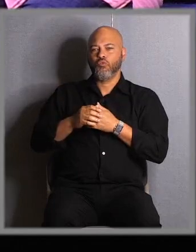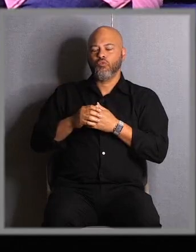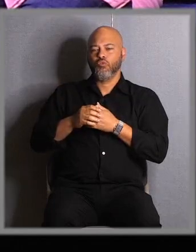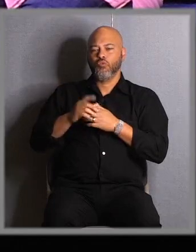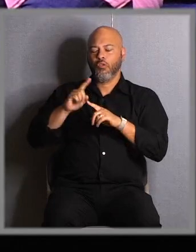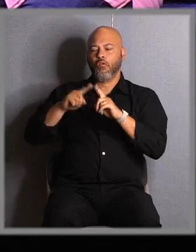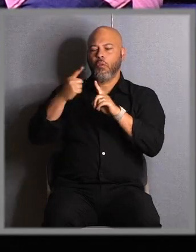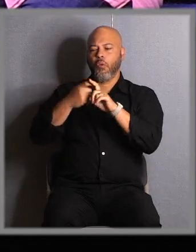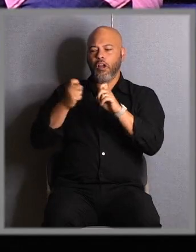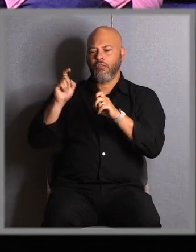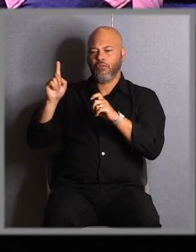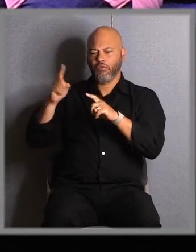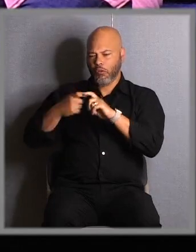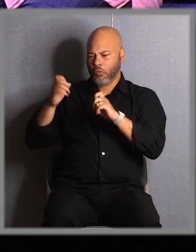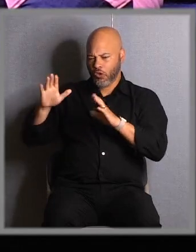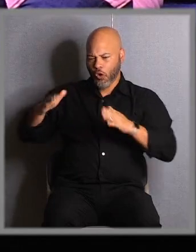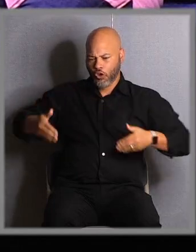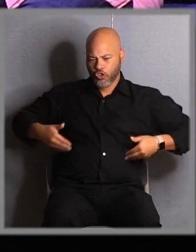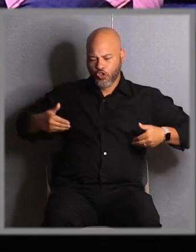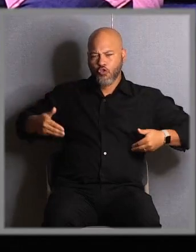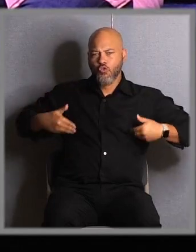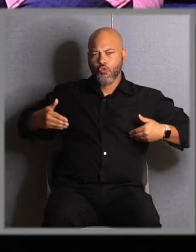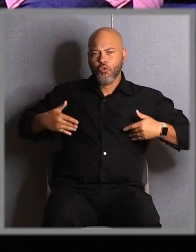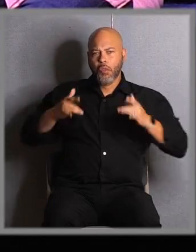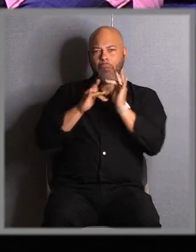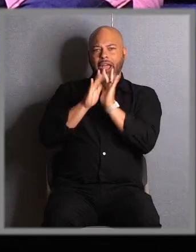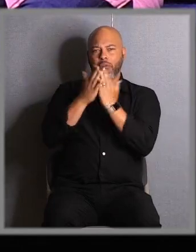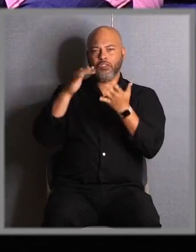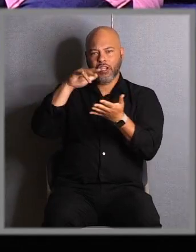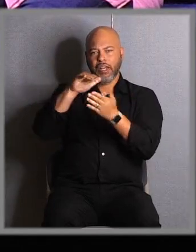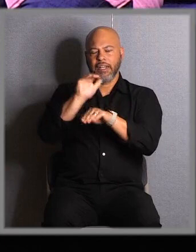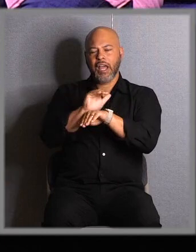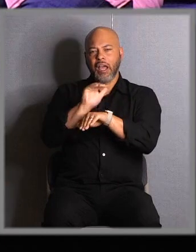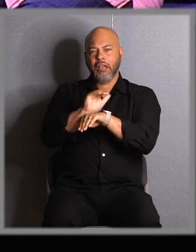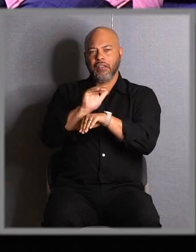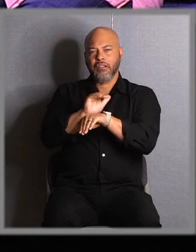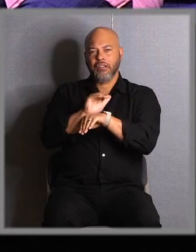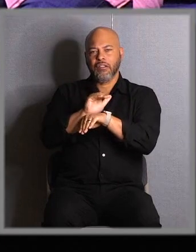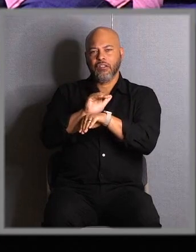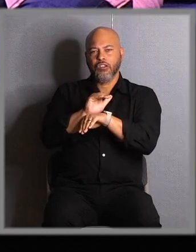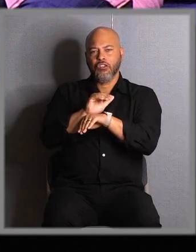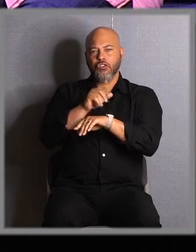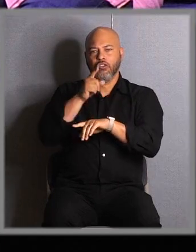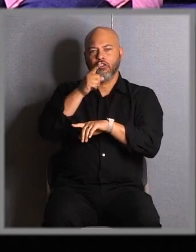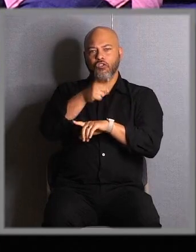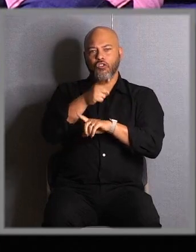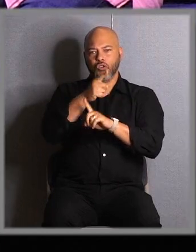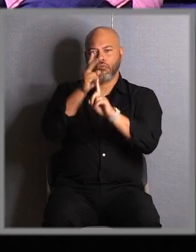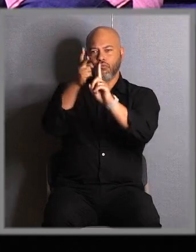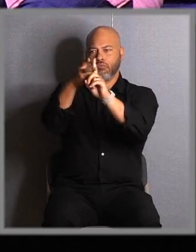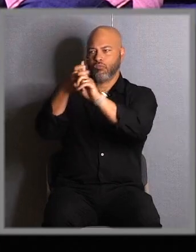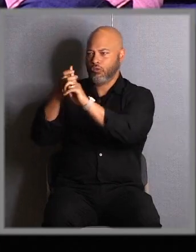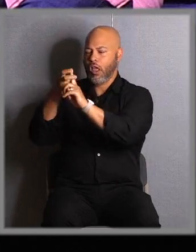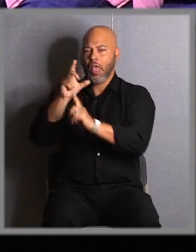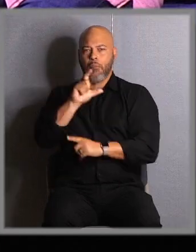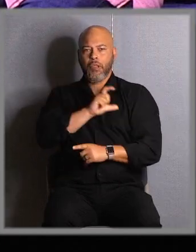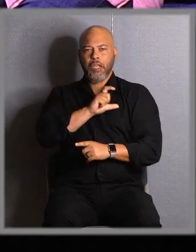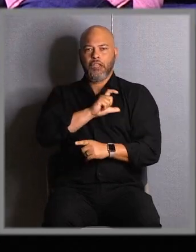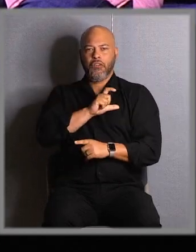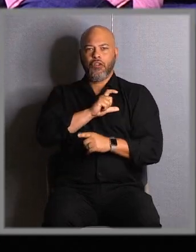for one of your youth Bible study nights, you brought in local police officers